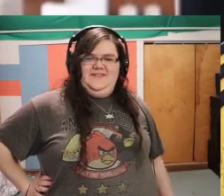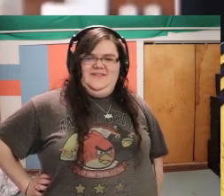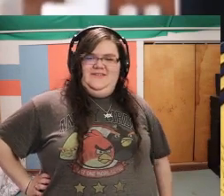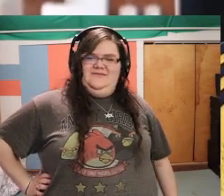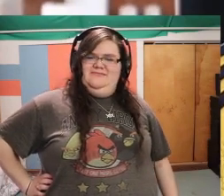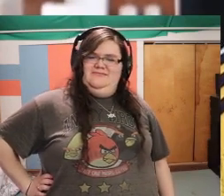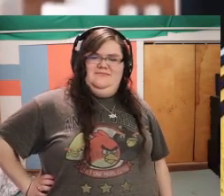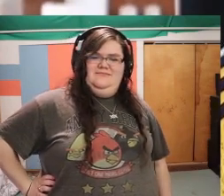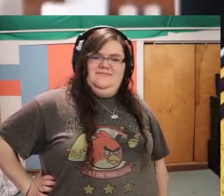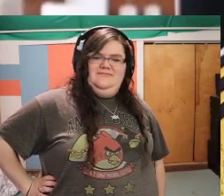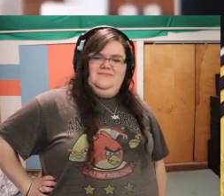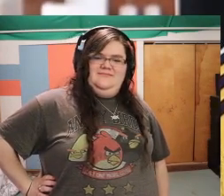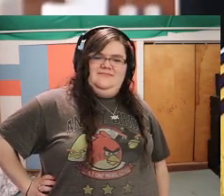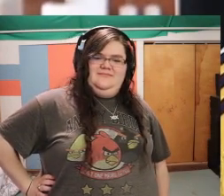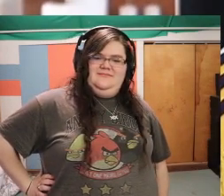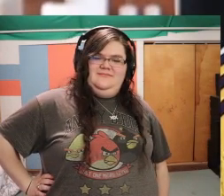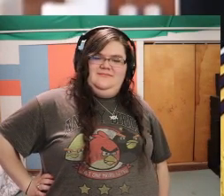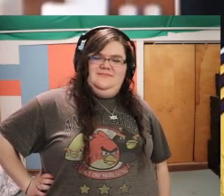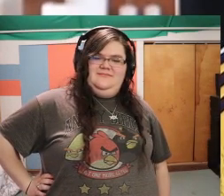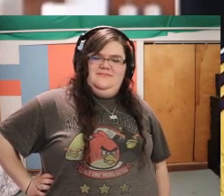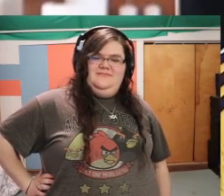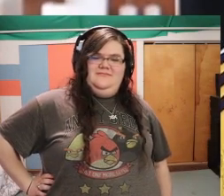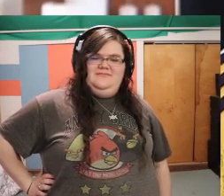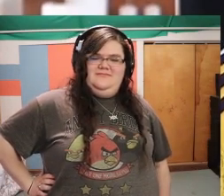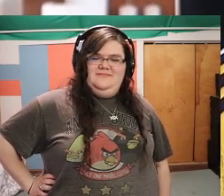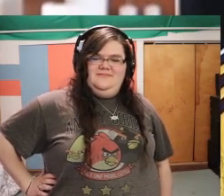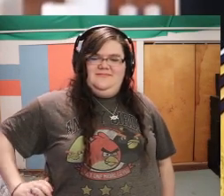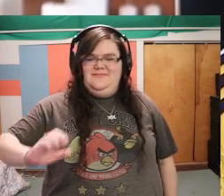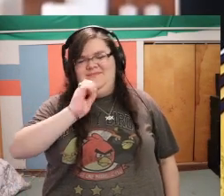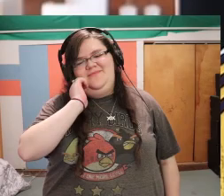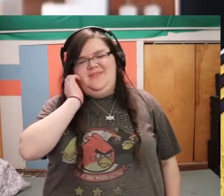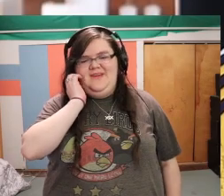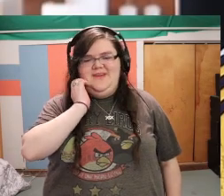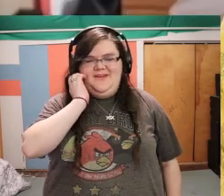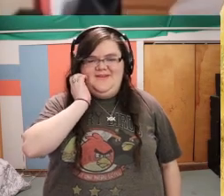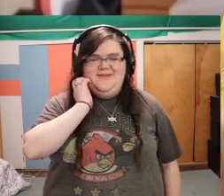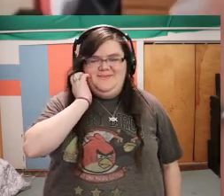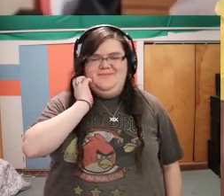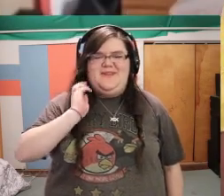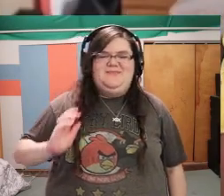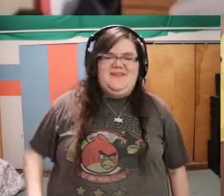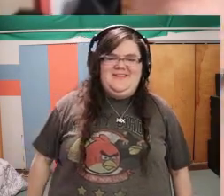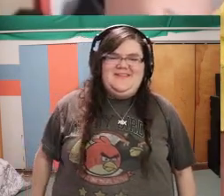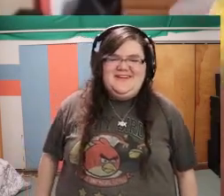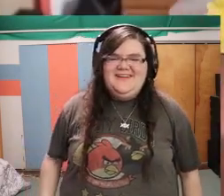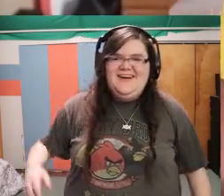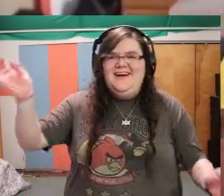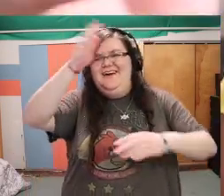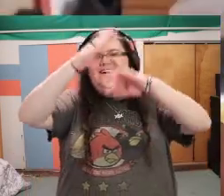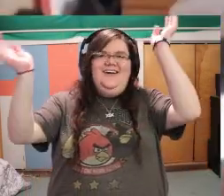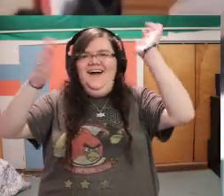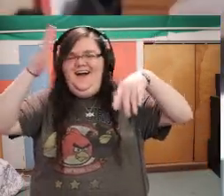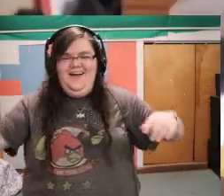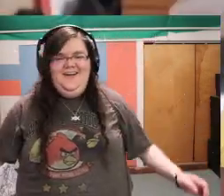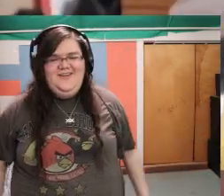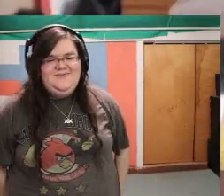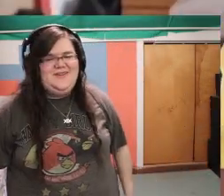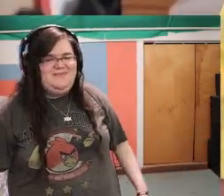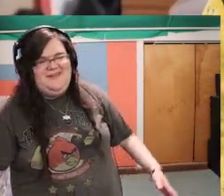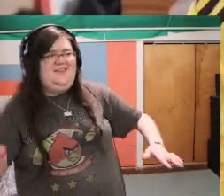You sound like a bee. You literally sound like a buzzing bee. Ah, get away from me.